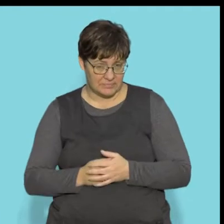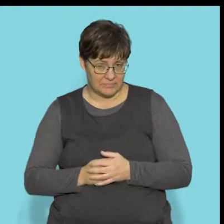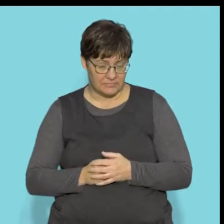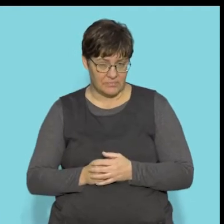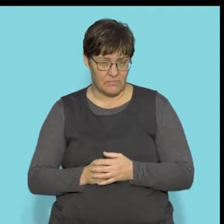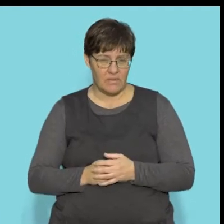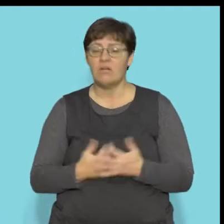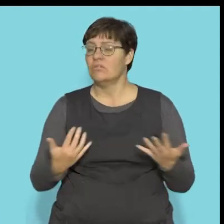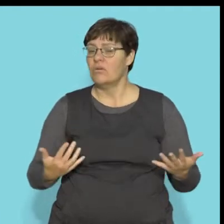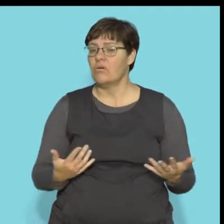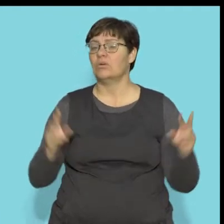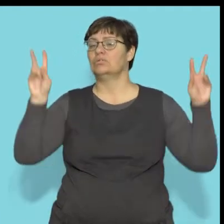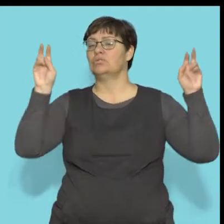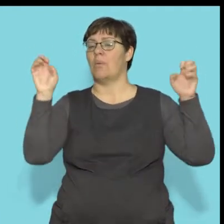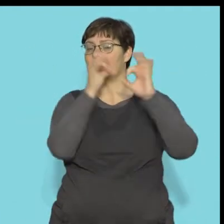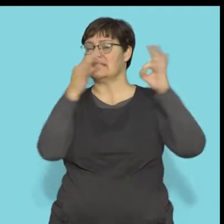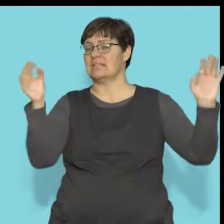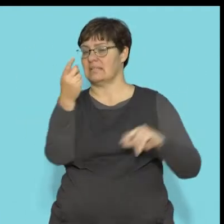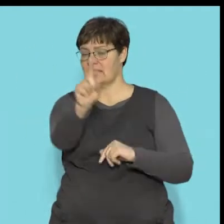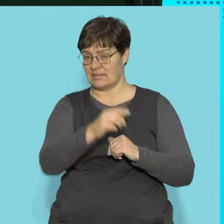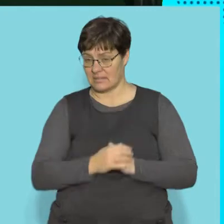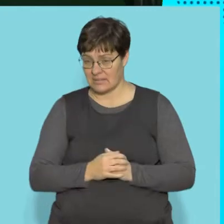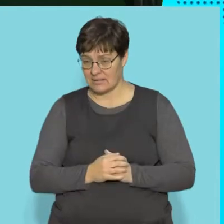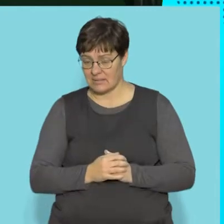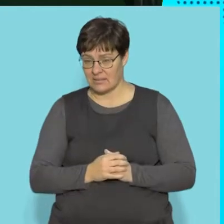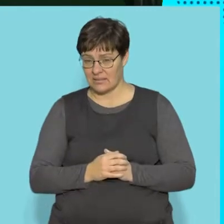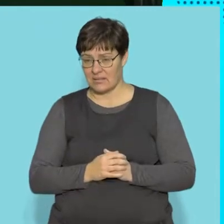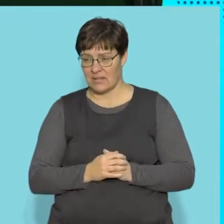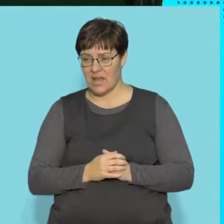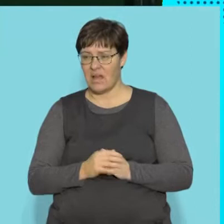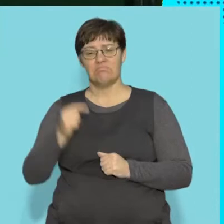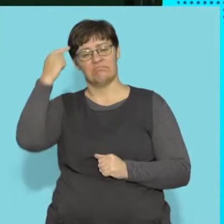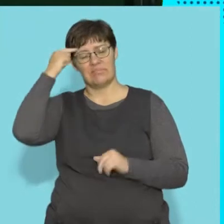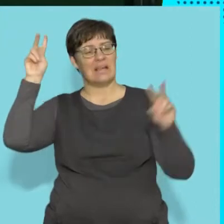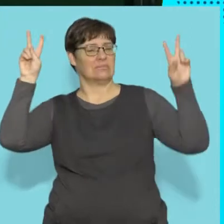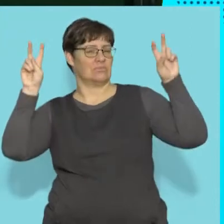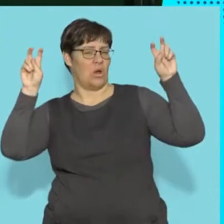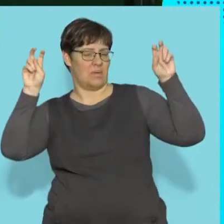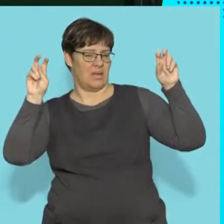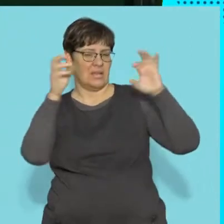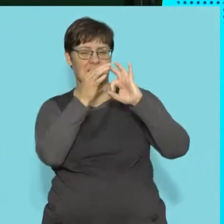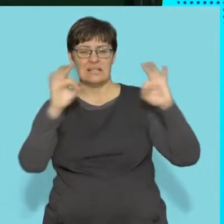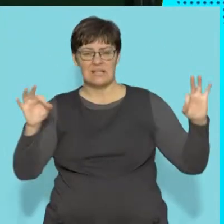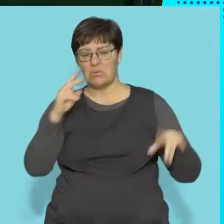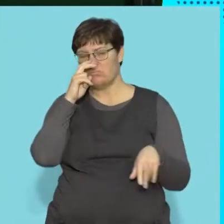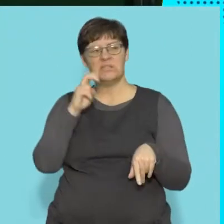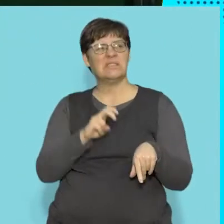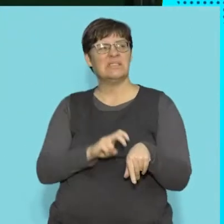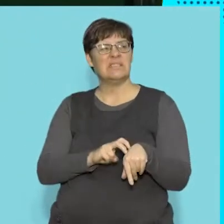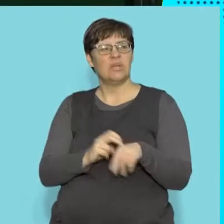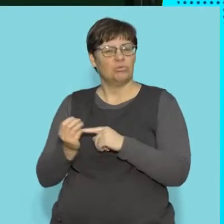use as our topic sentence? I think our topic sentence really needs